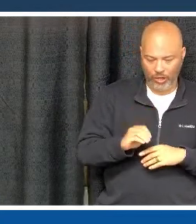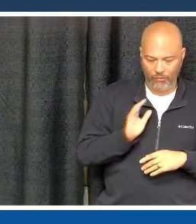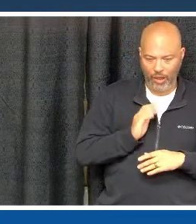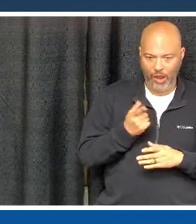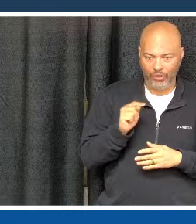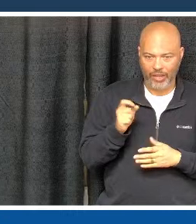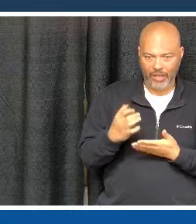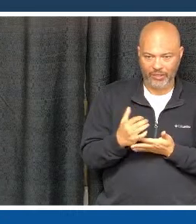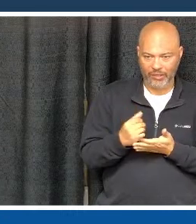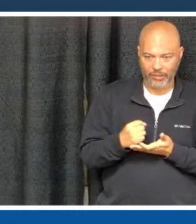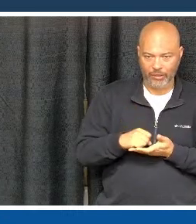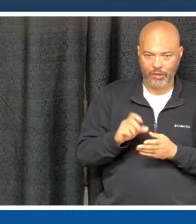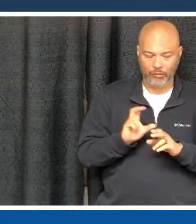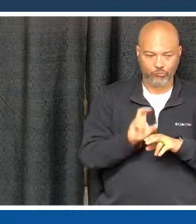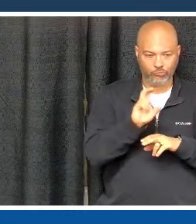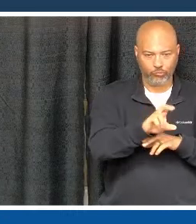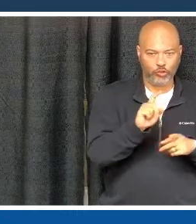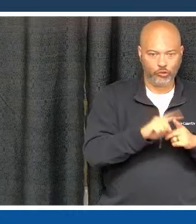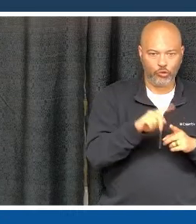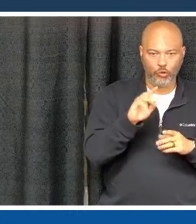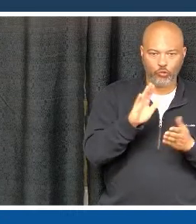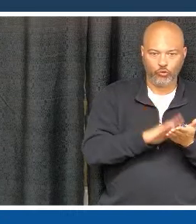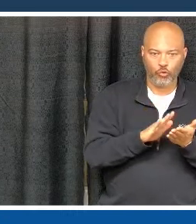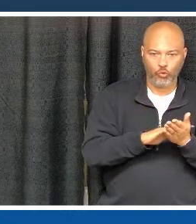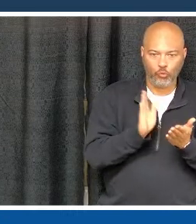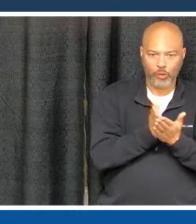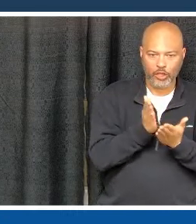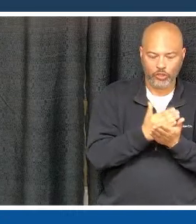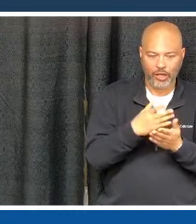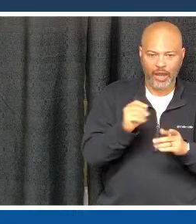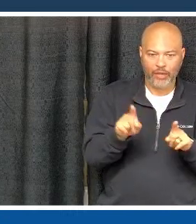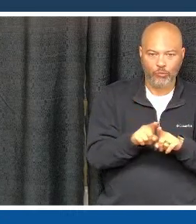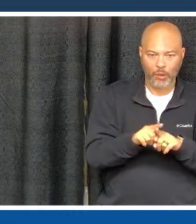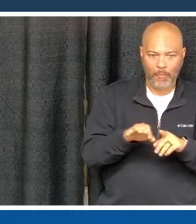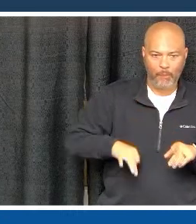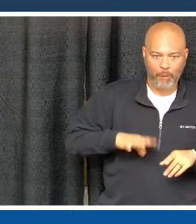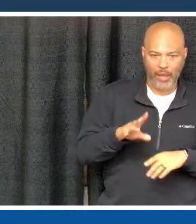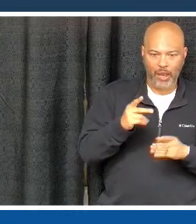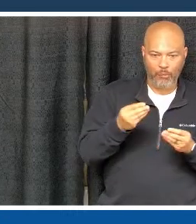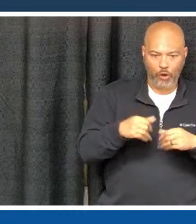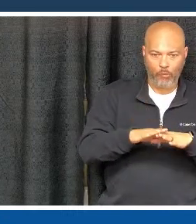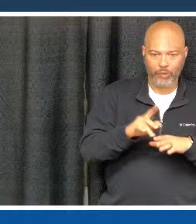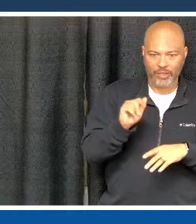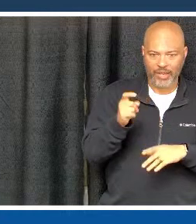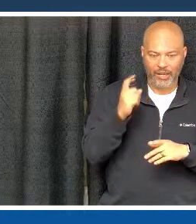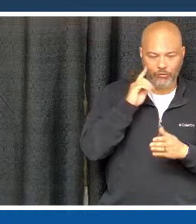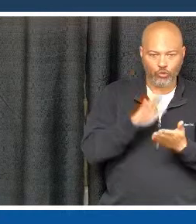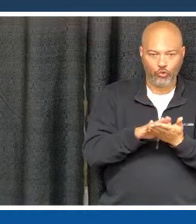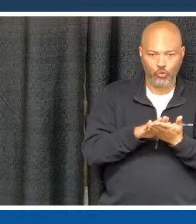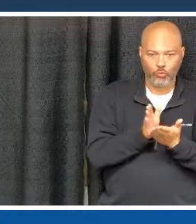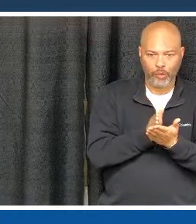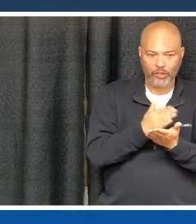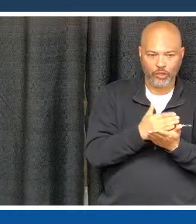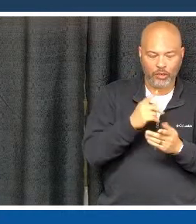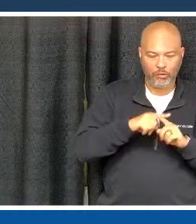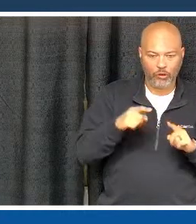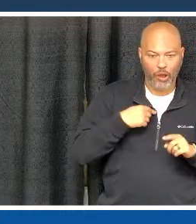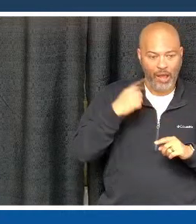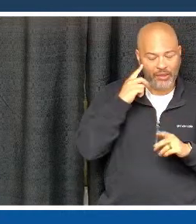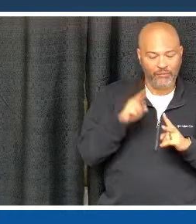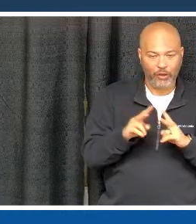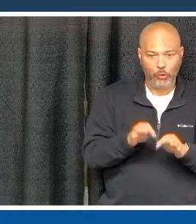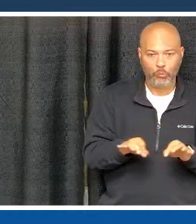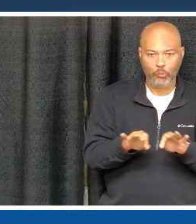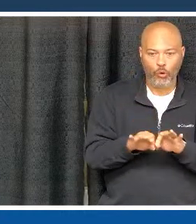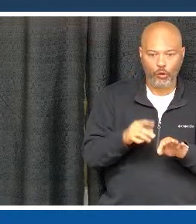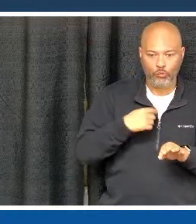taxes into the school budget, as well as paying our property taxes that go into school budgets. So I think it's very important